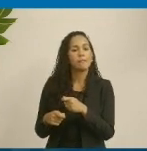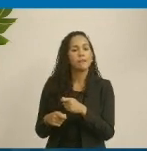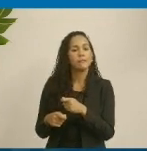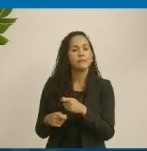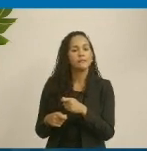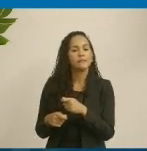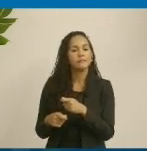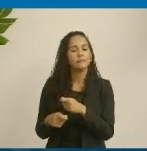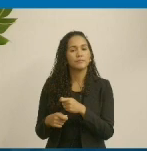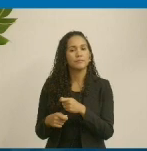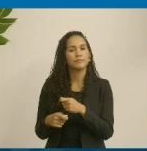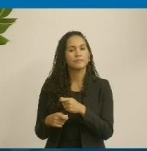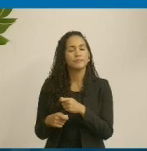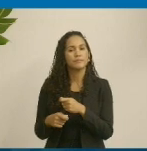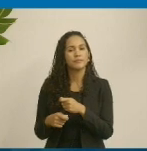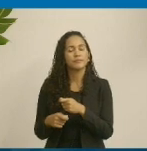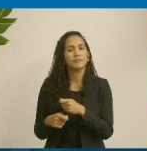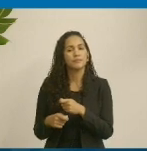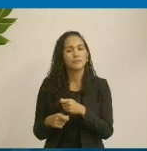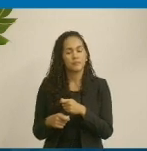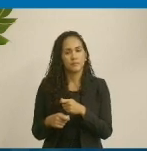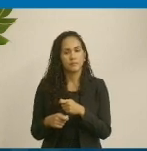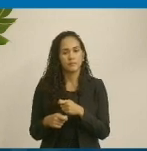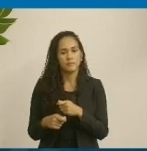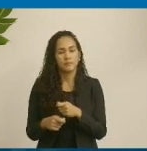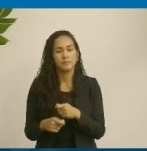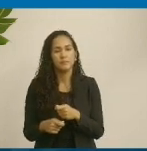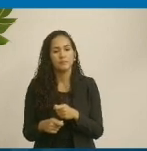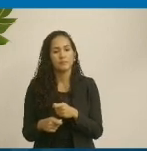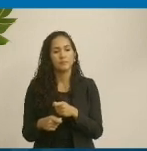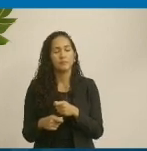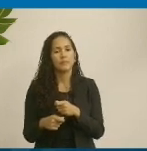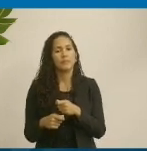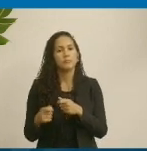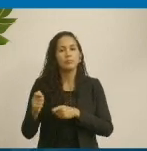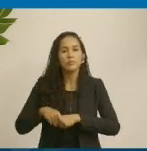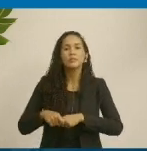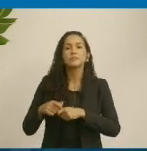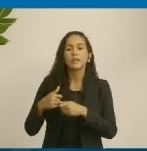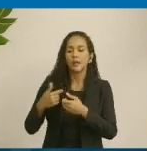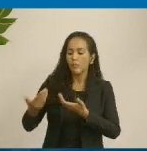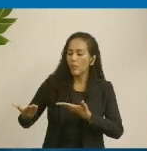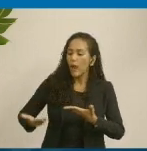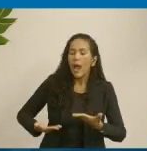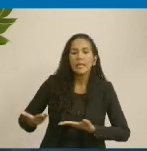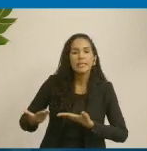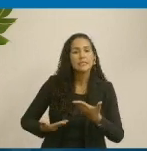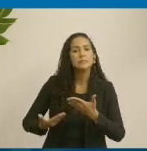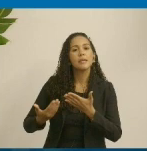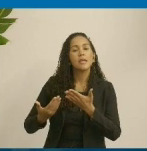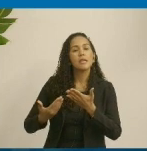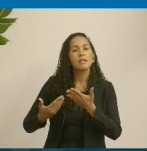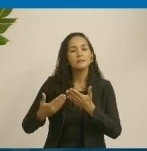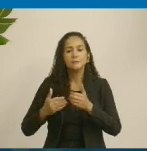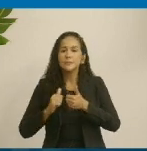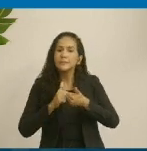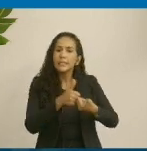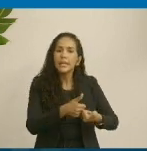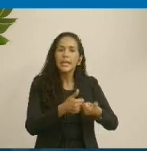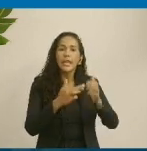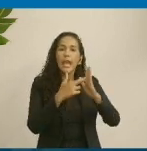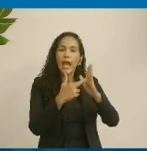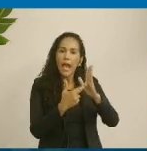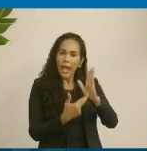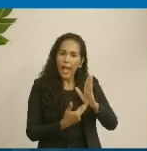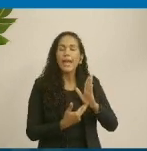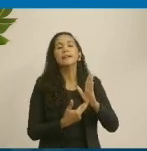regulatory rules and to make a first pilot phases of the